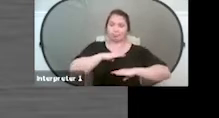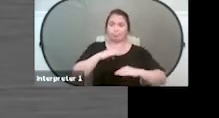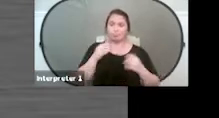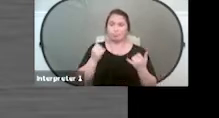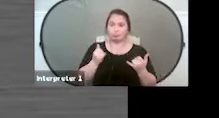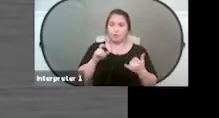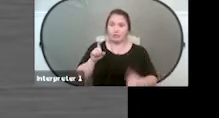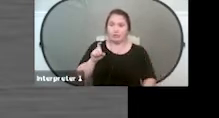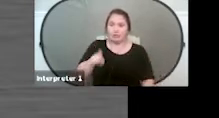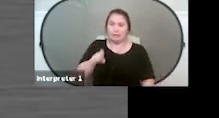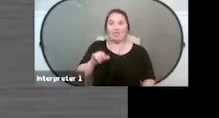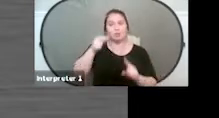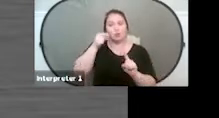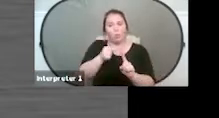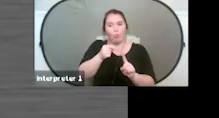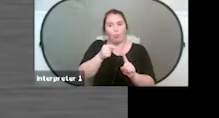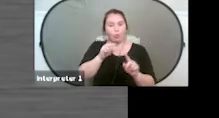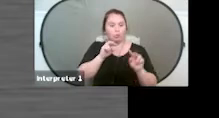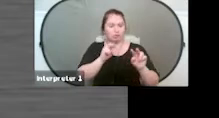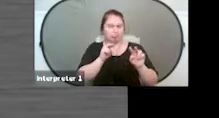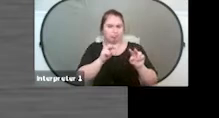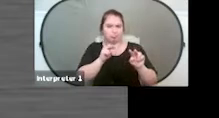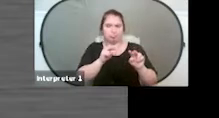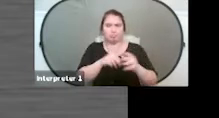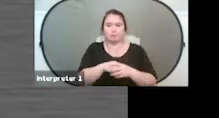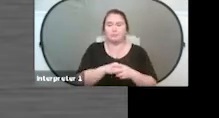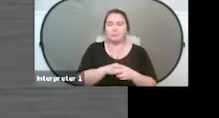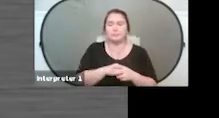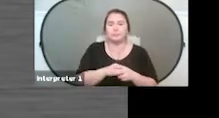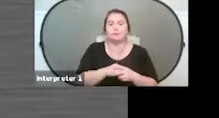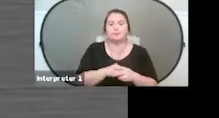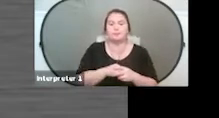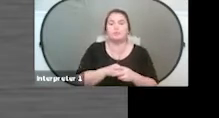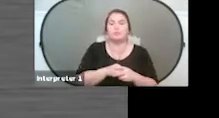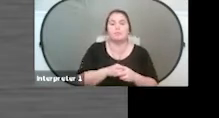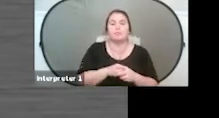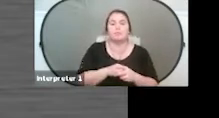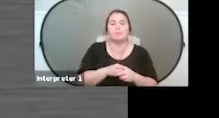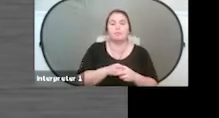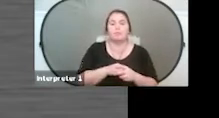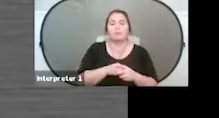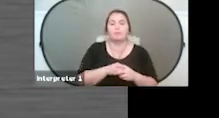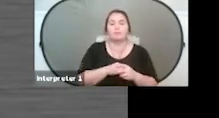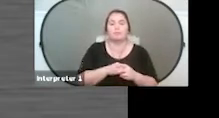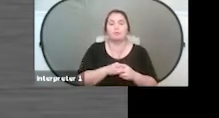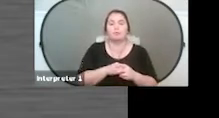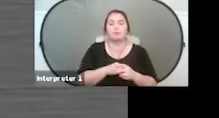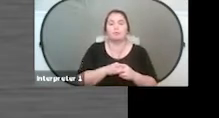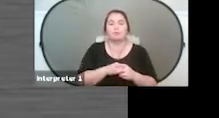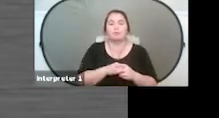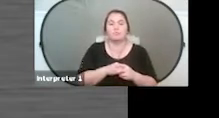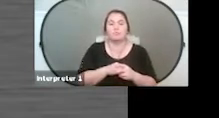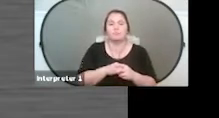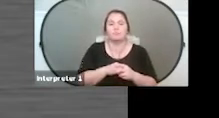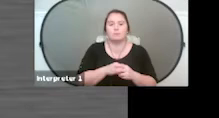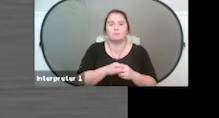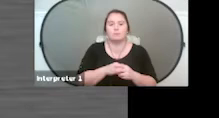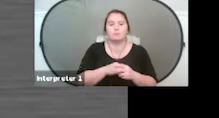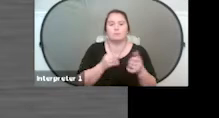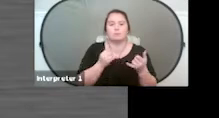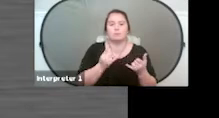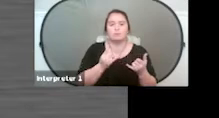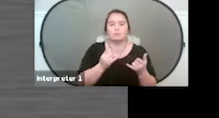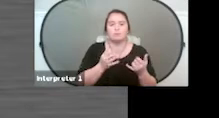that's the goal as we're looking at this, is we want to provide, our students with the